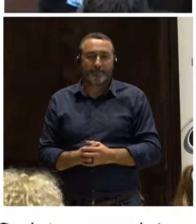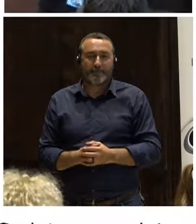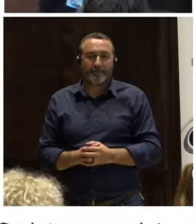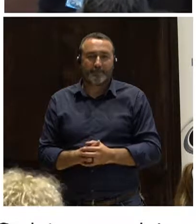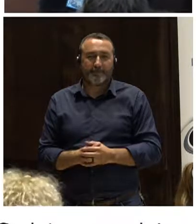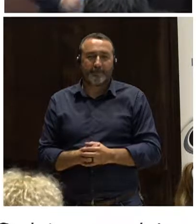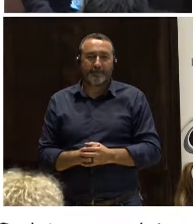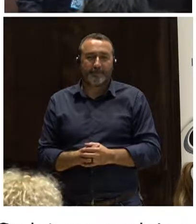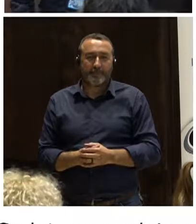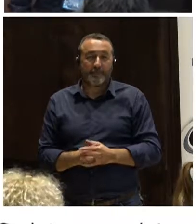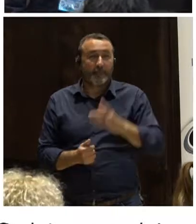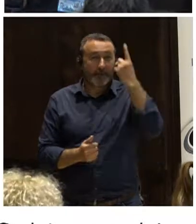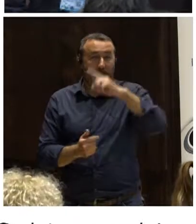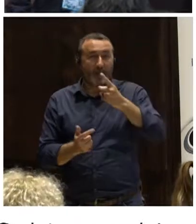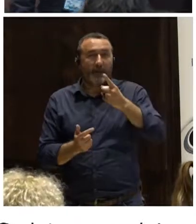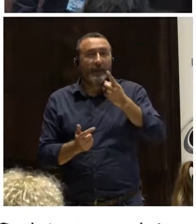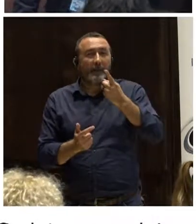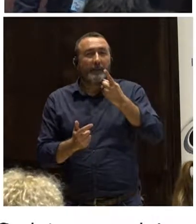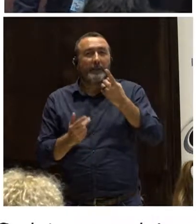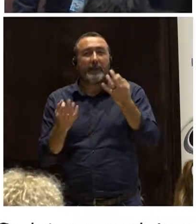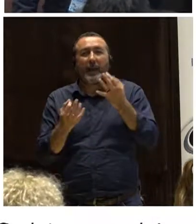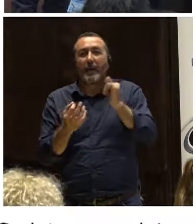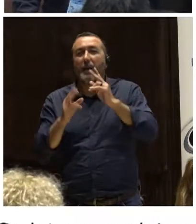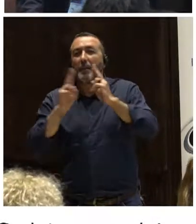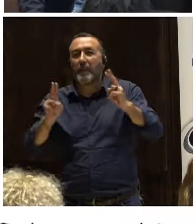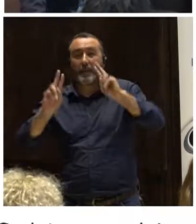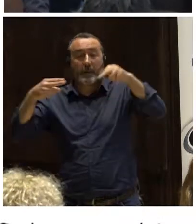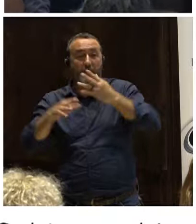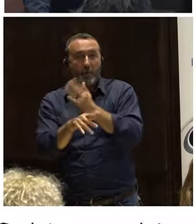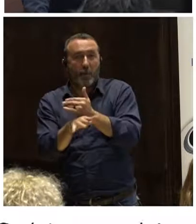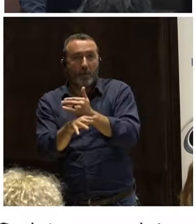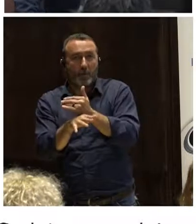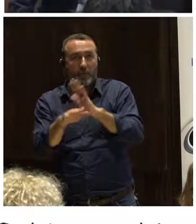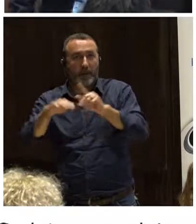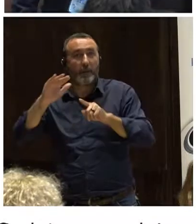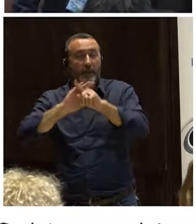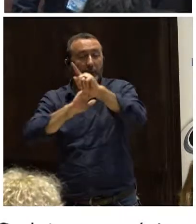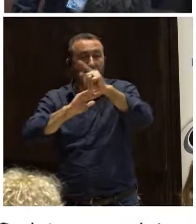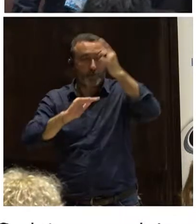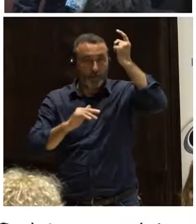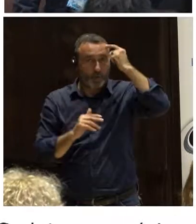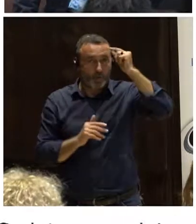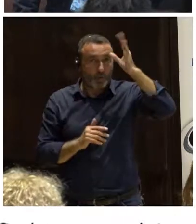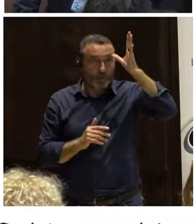of playing, and especially they are beneficial for